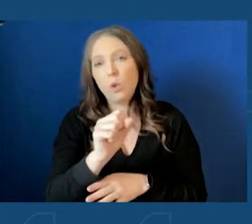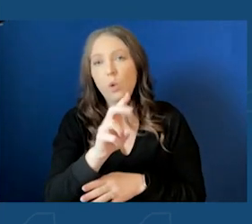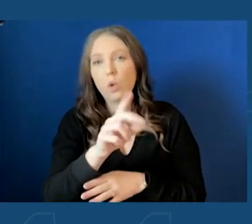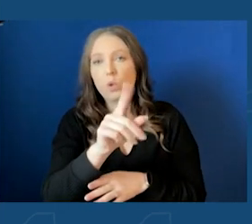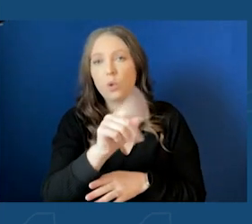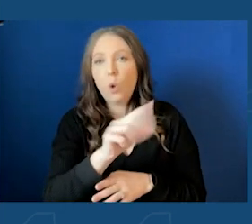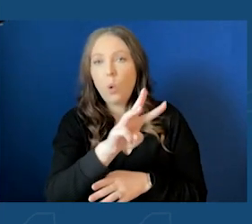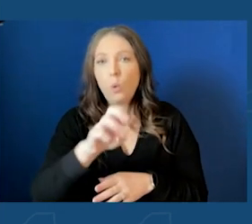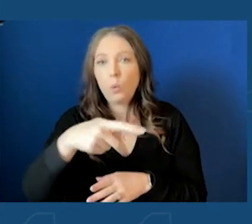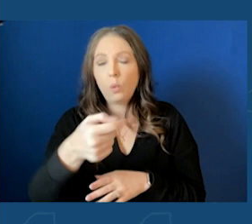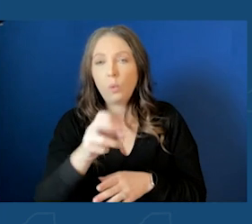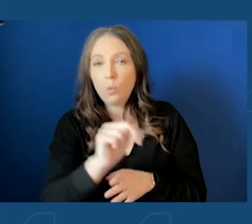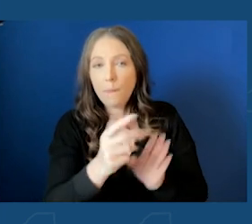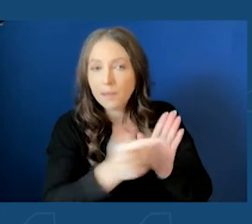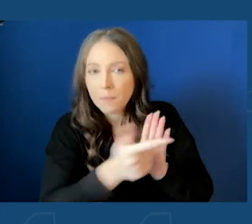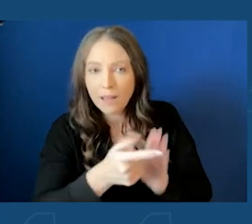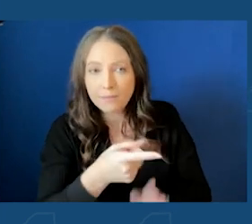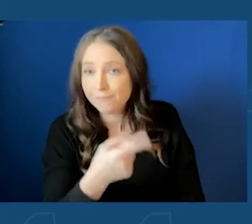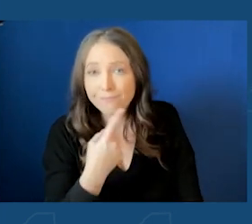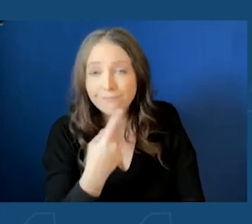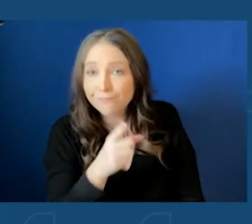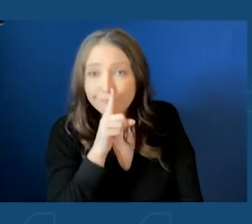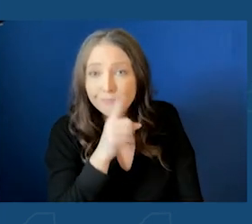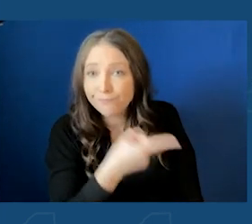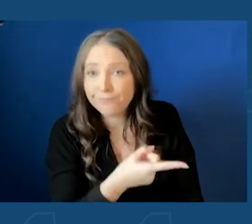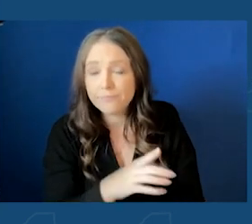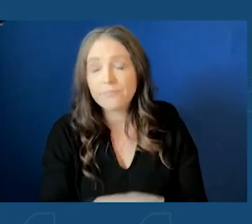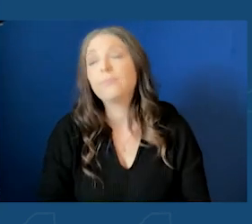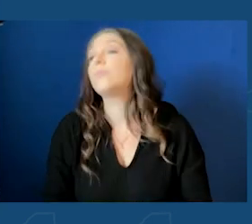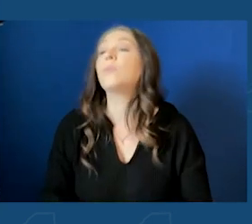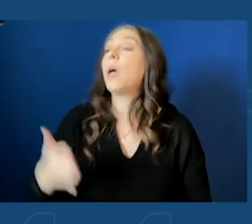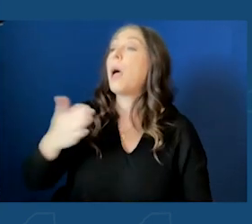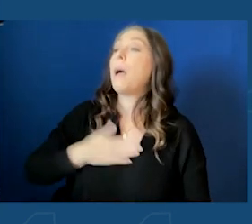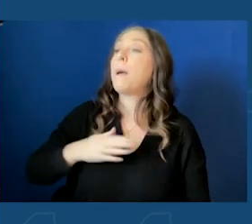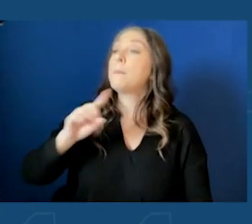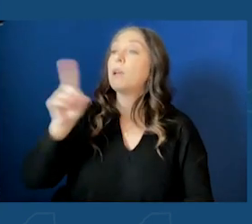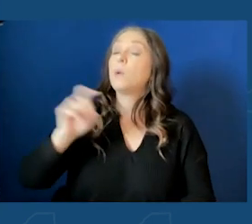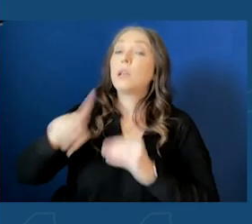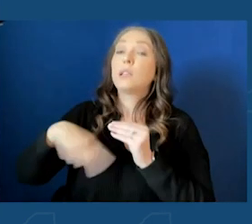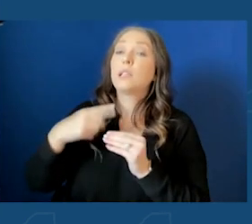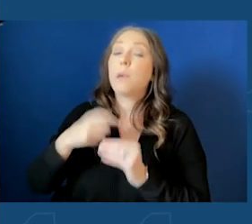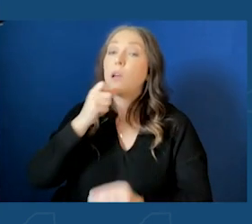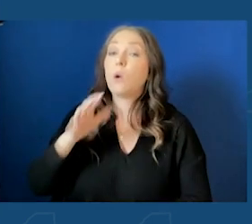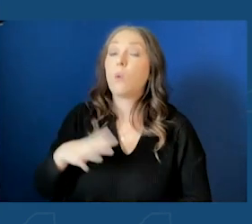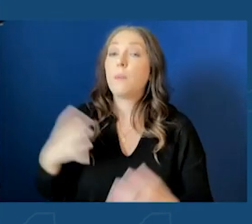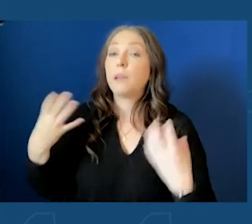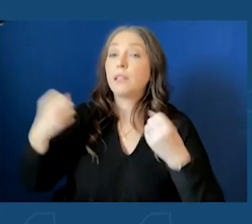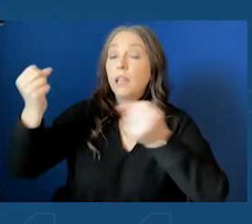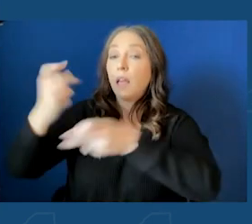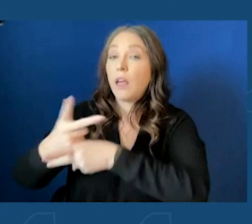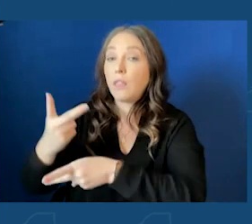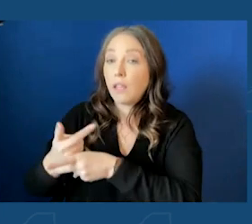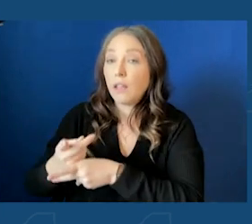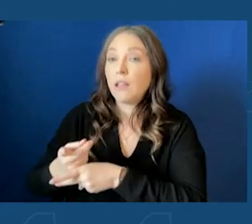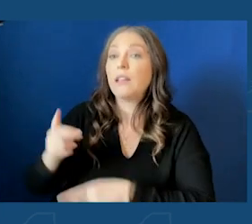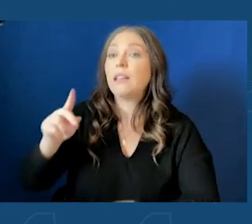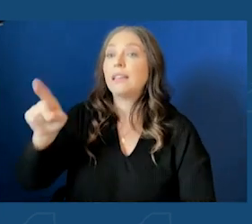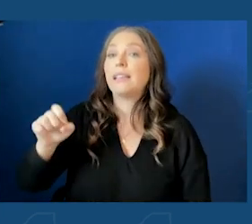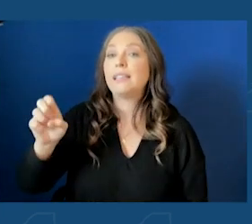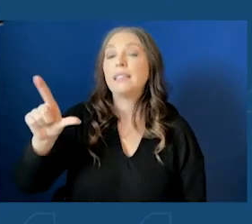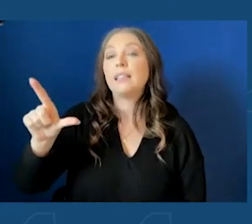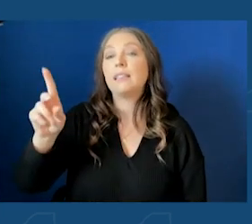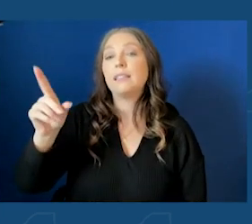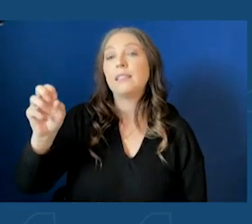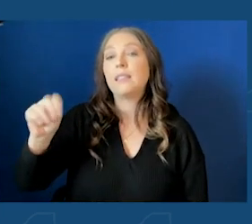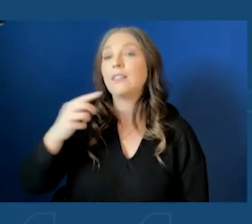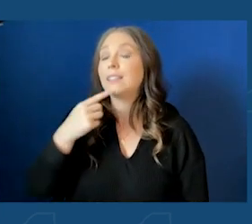thus far. Last question? Governor Hochul, my question is about women's health care. Lee Zeldin said he wouldn't outlaw abortion, but he hinted yesterday evening